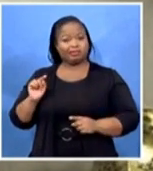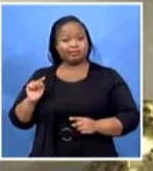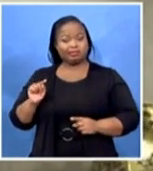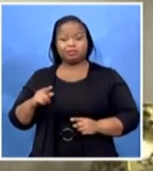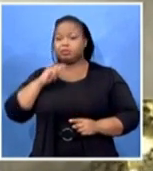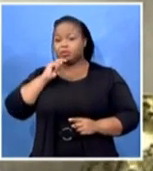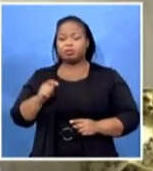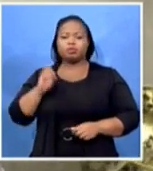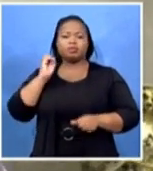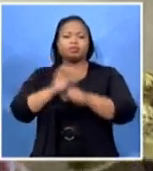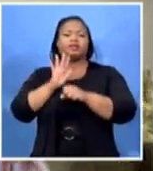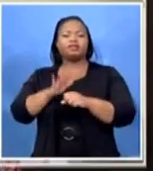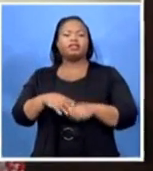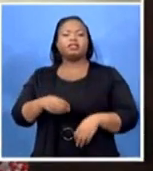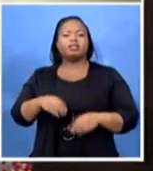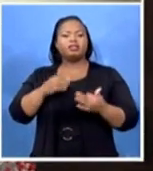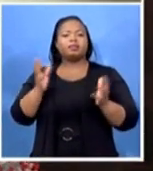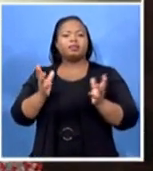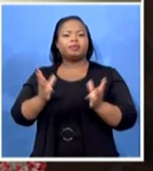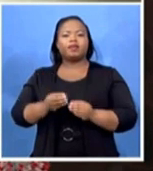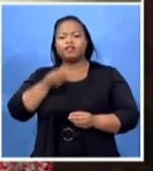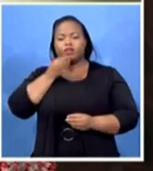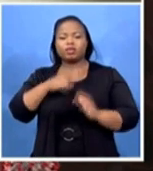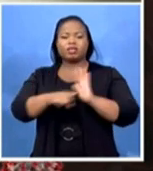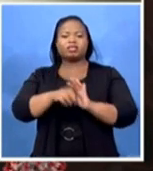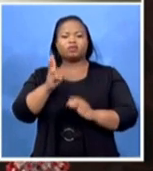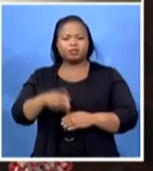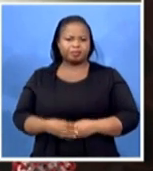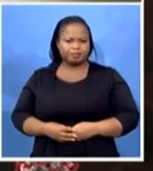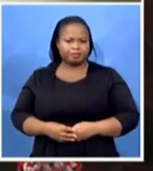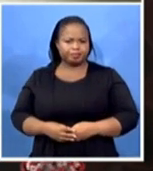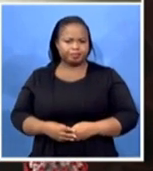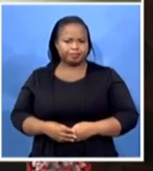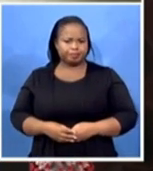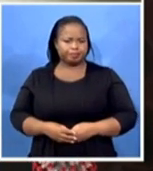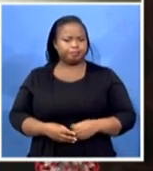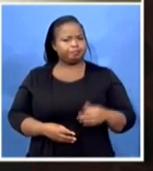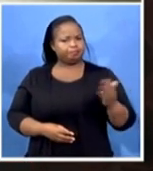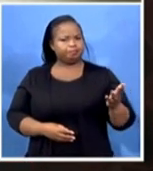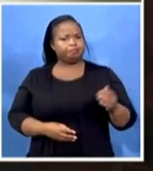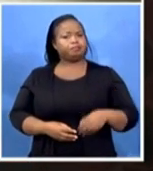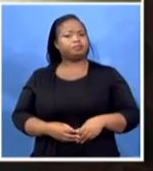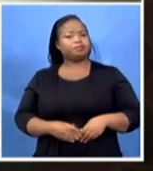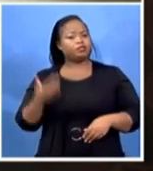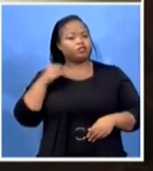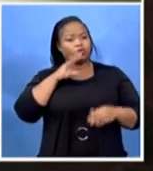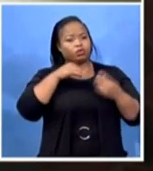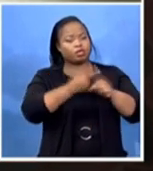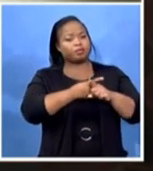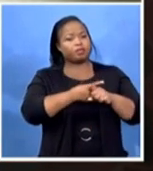country negatively. You've spoken about the funding that government has advanced to smallholder